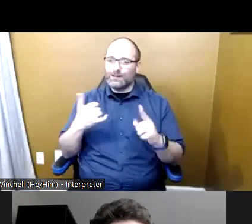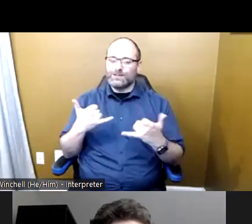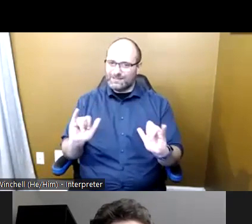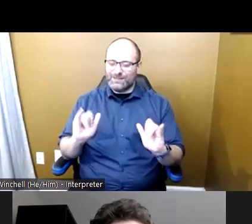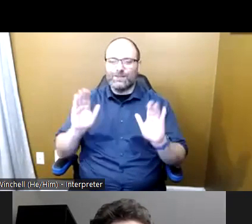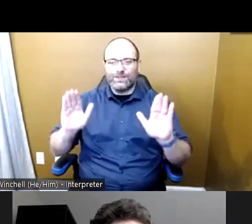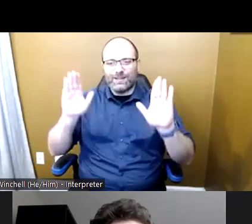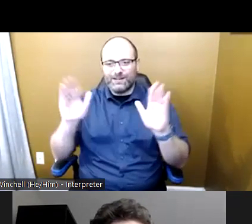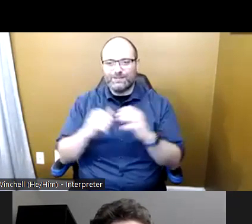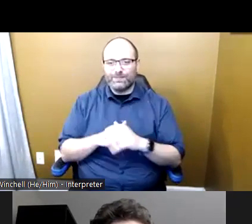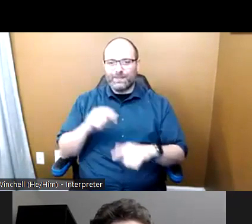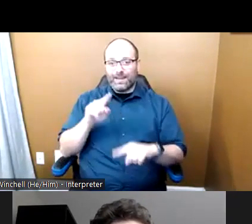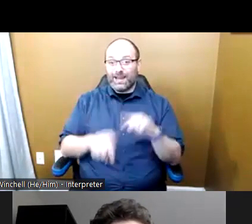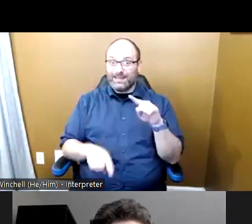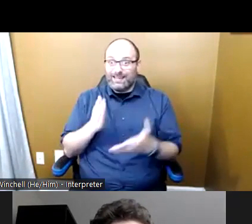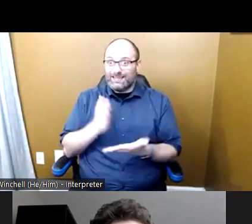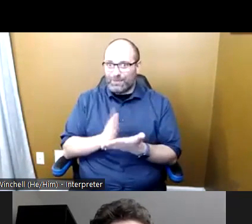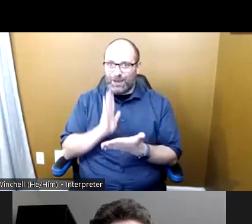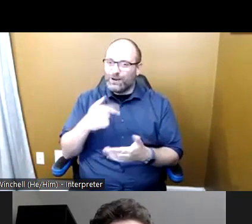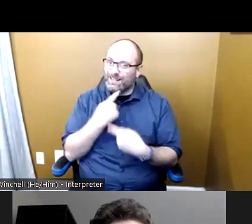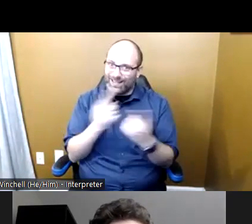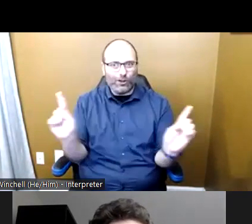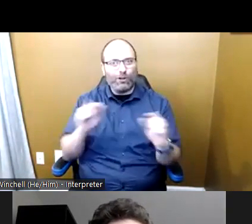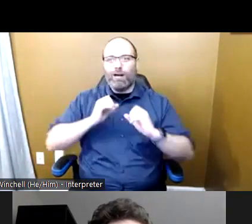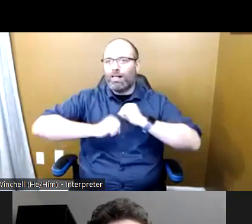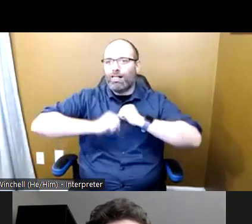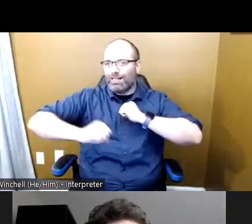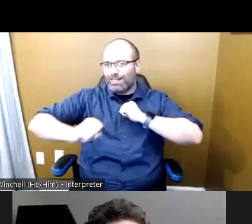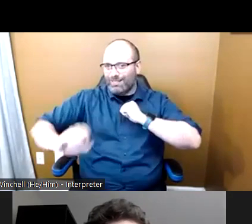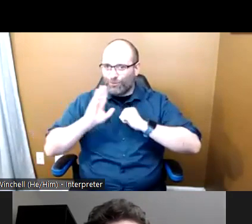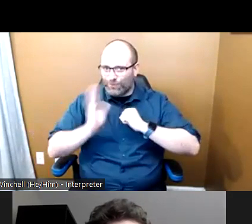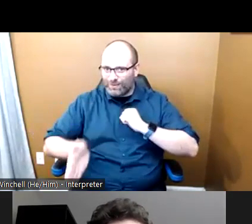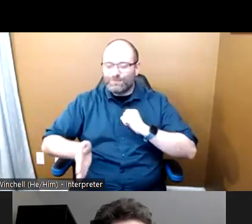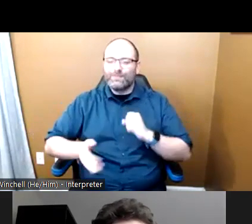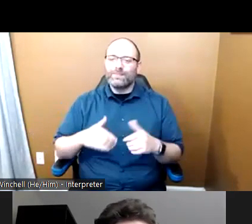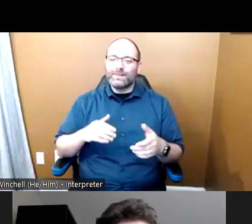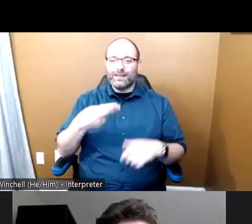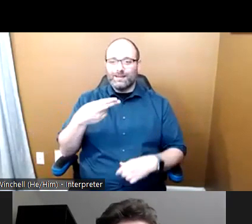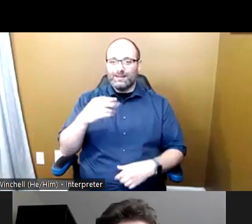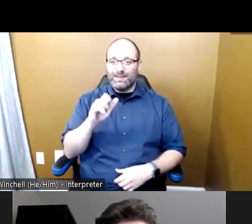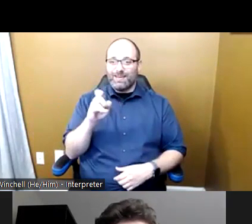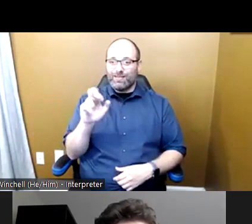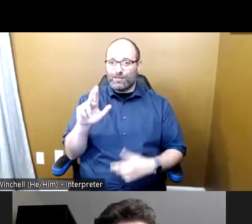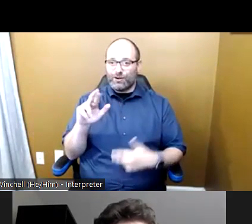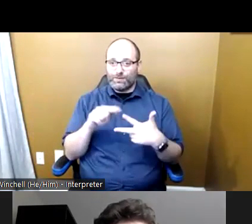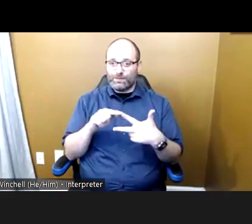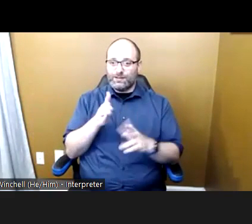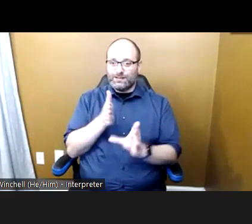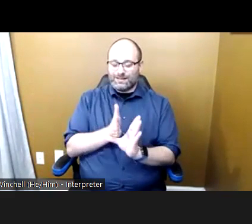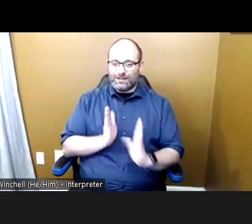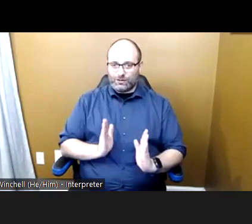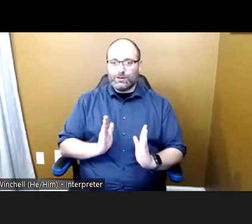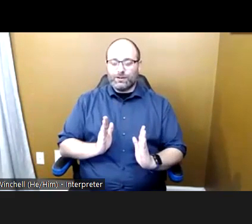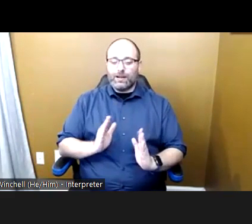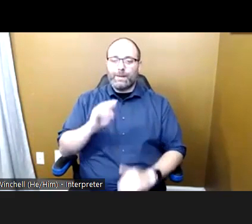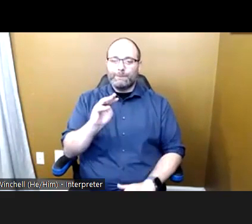I can't stop. I'm going to tell you all about them. Heather Kim is a psychiatrist at Massachusetts